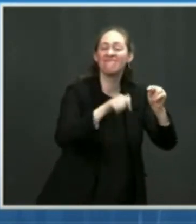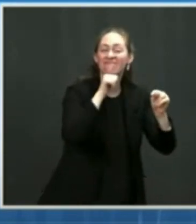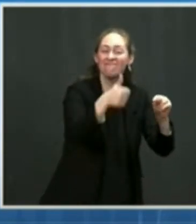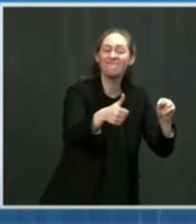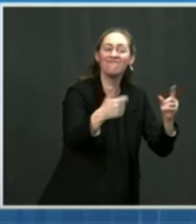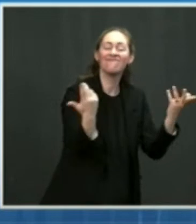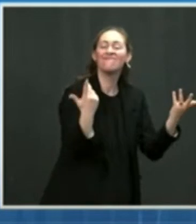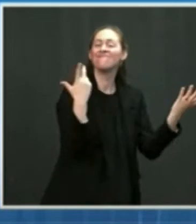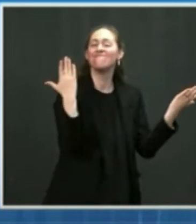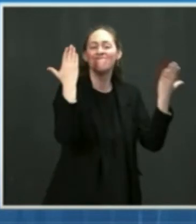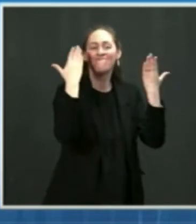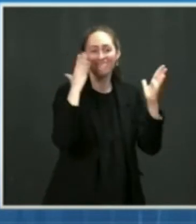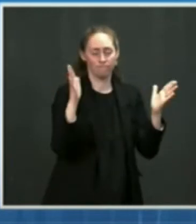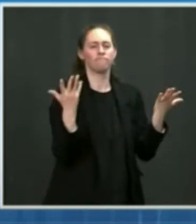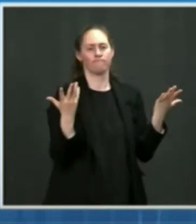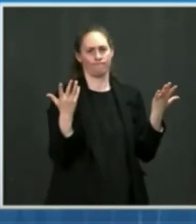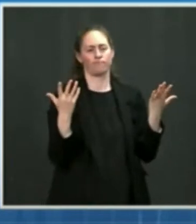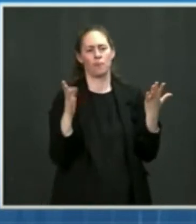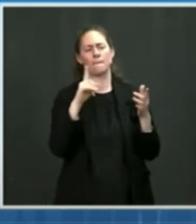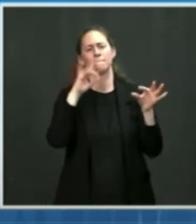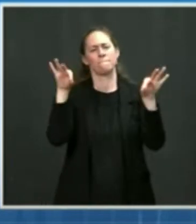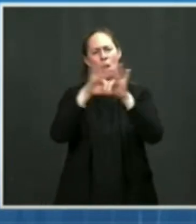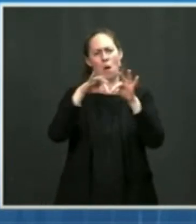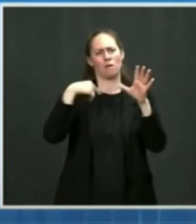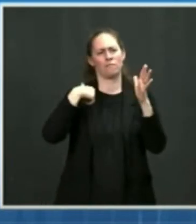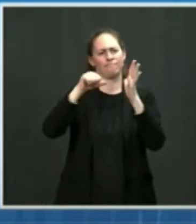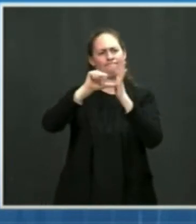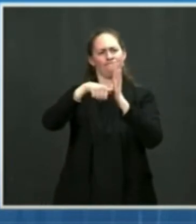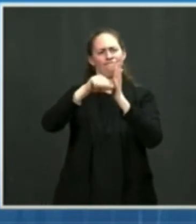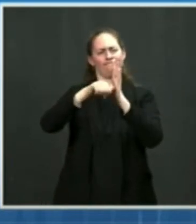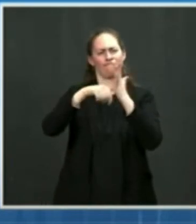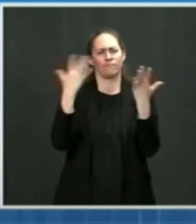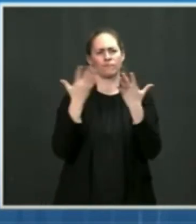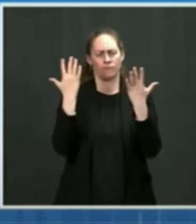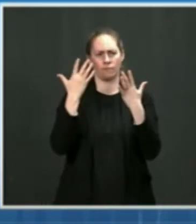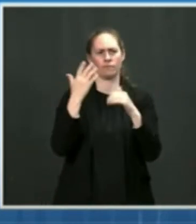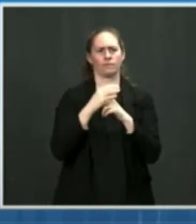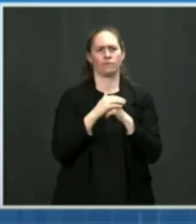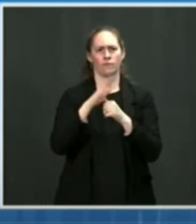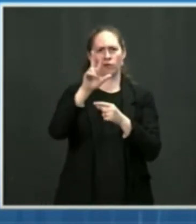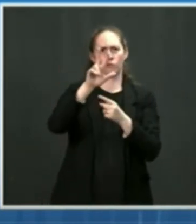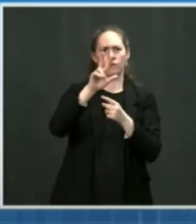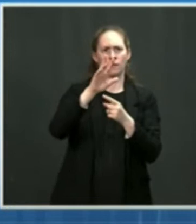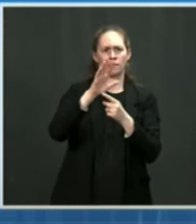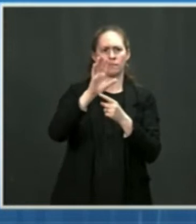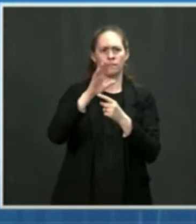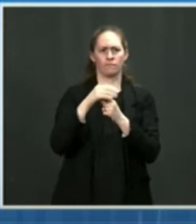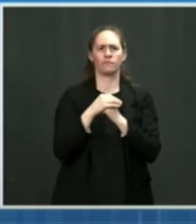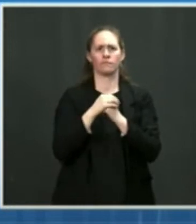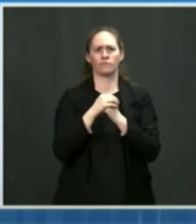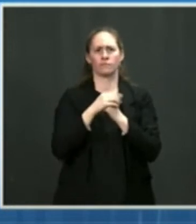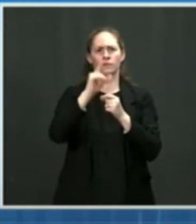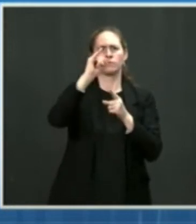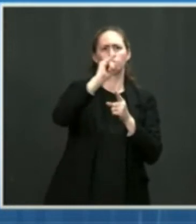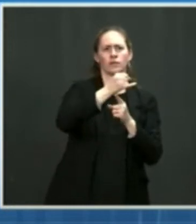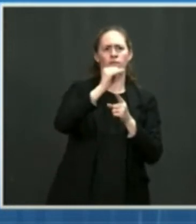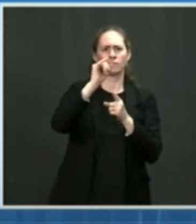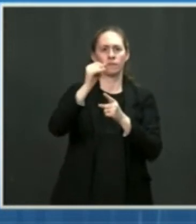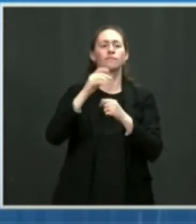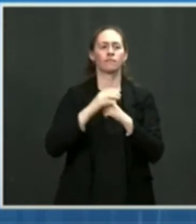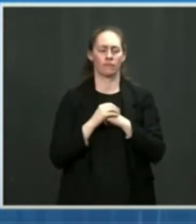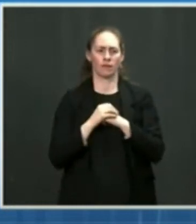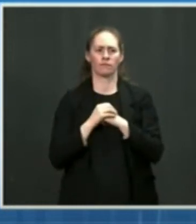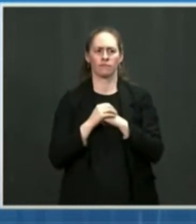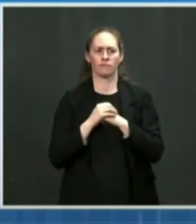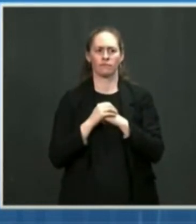mentioned before, even with the 351, in which the J&J, for example, efficacy was down